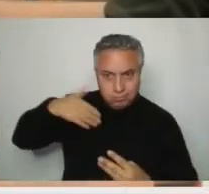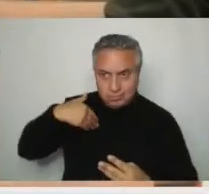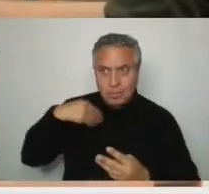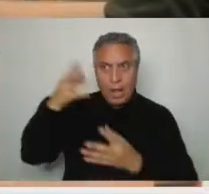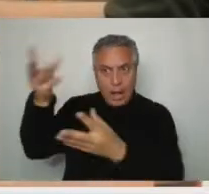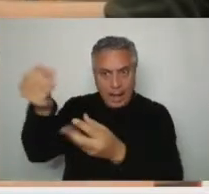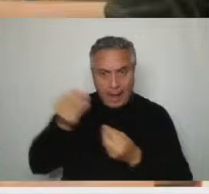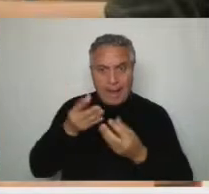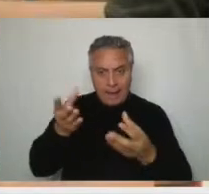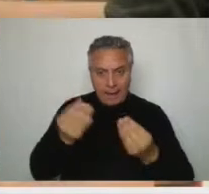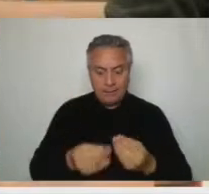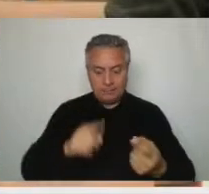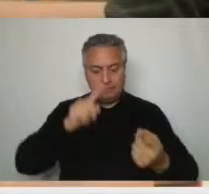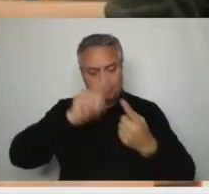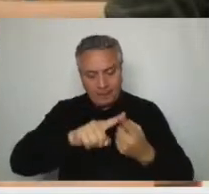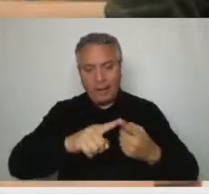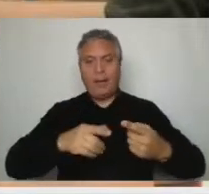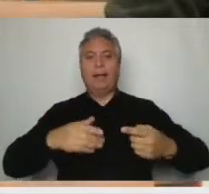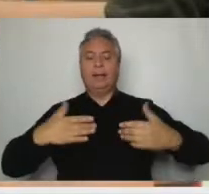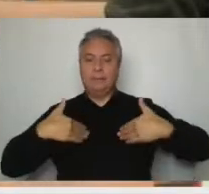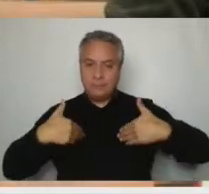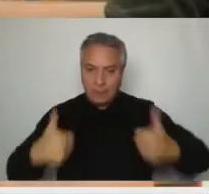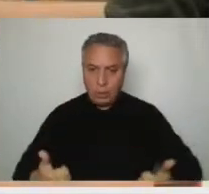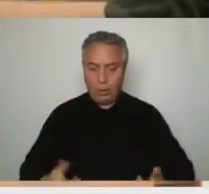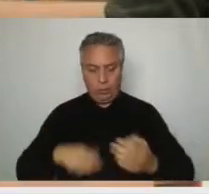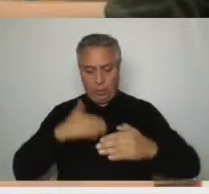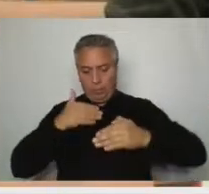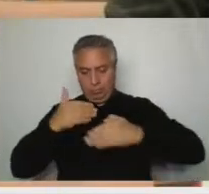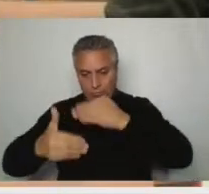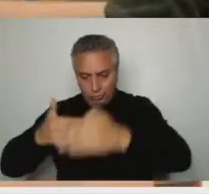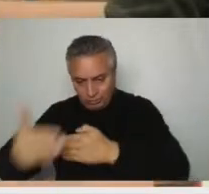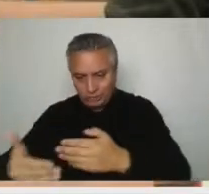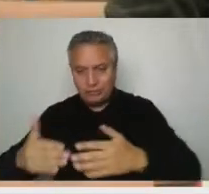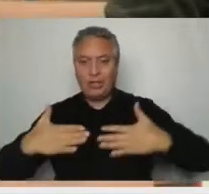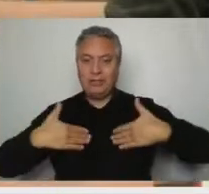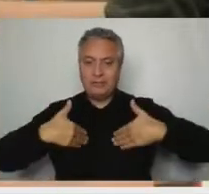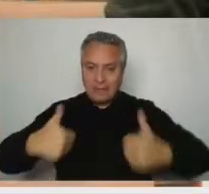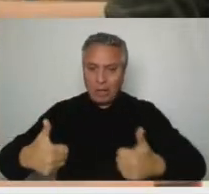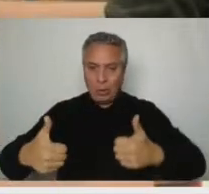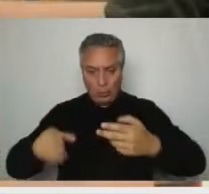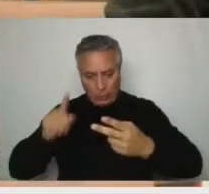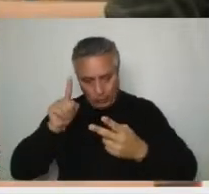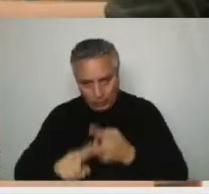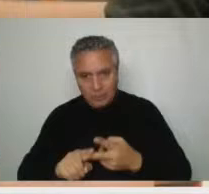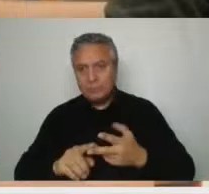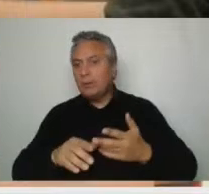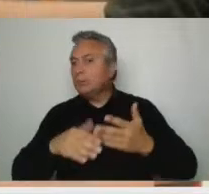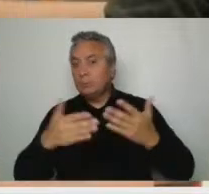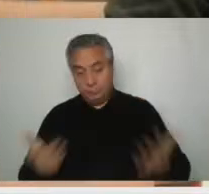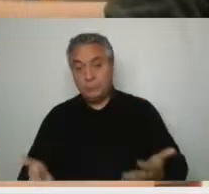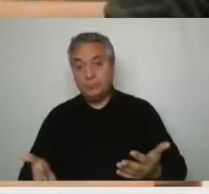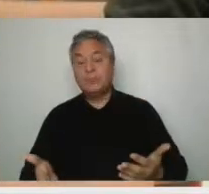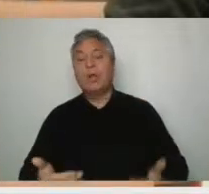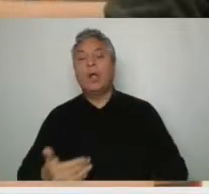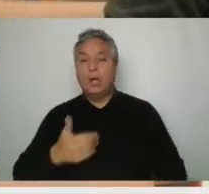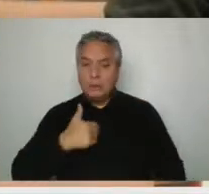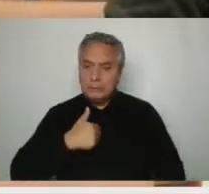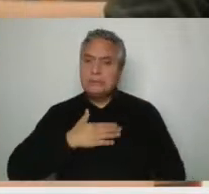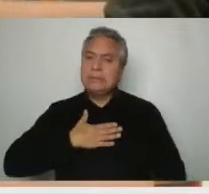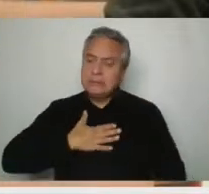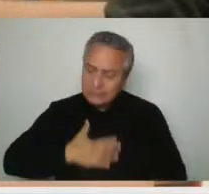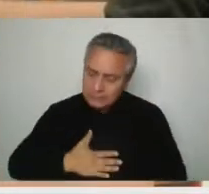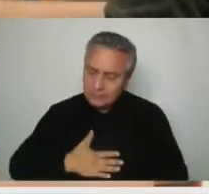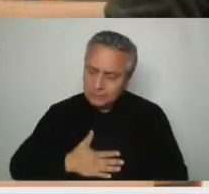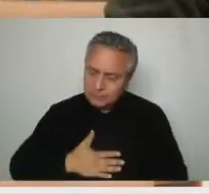message provided by the keynote speakers and with regard to integral health processes, comprehensive health